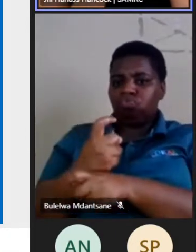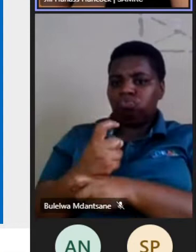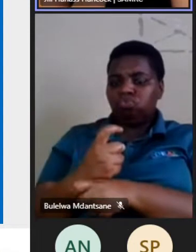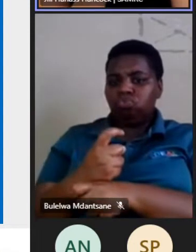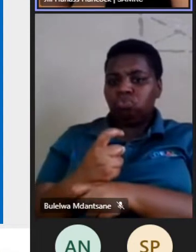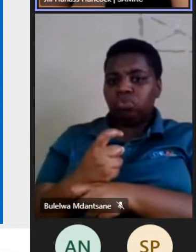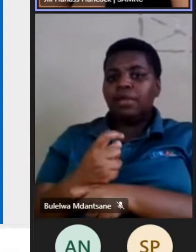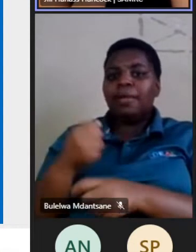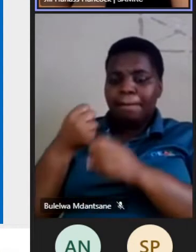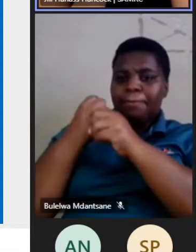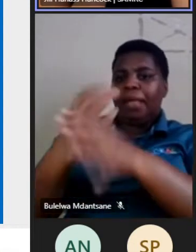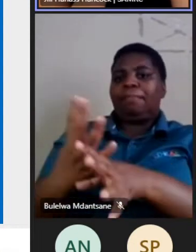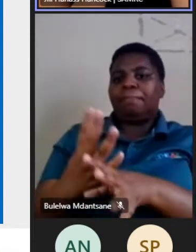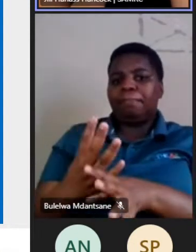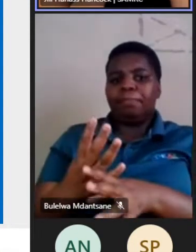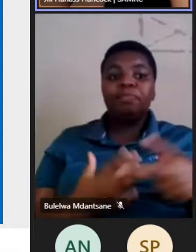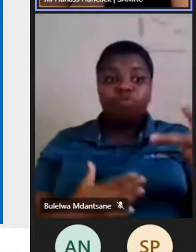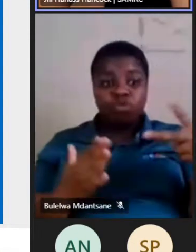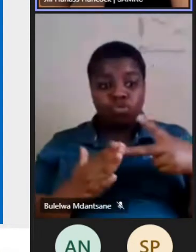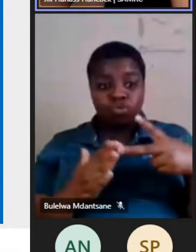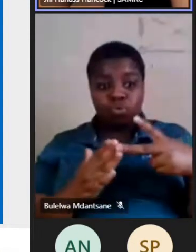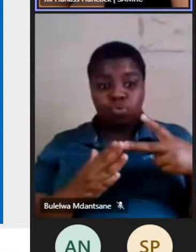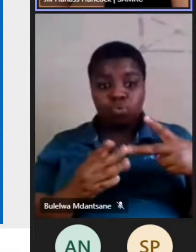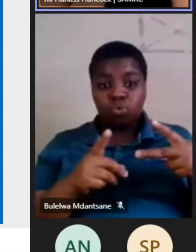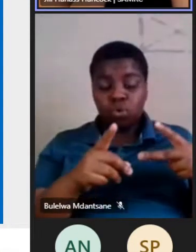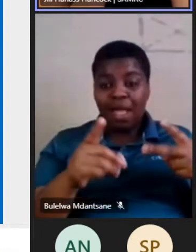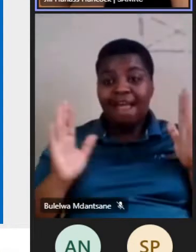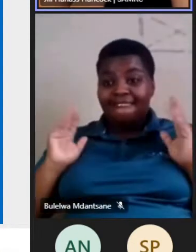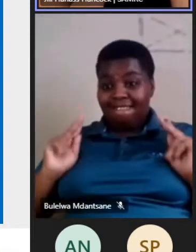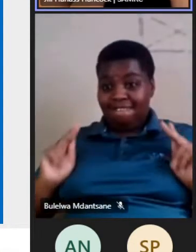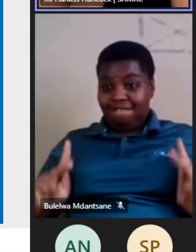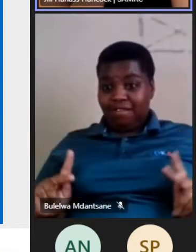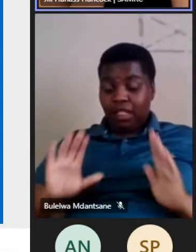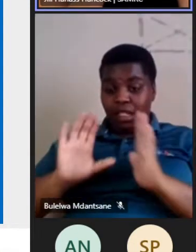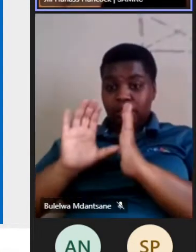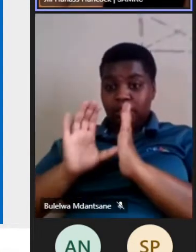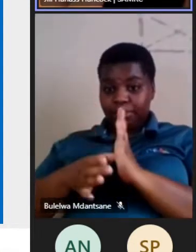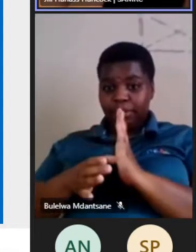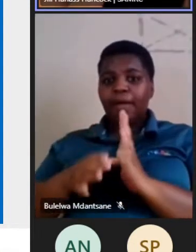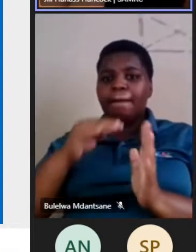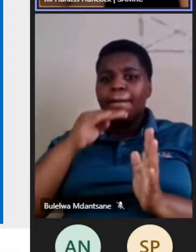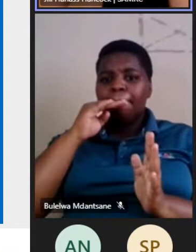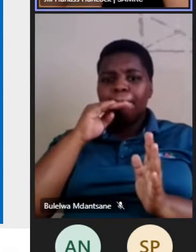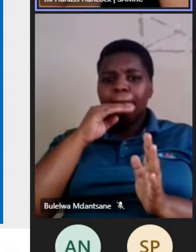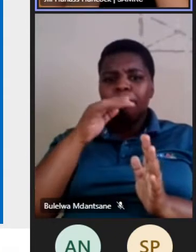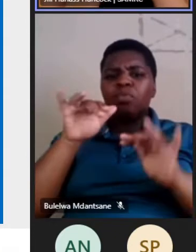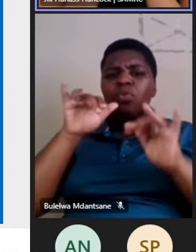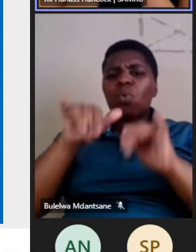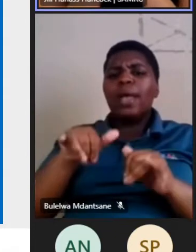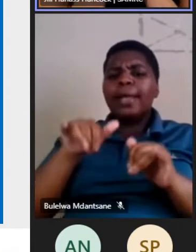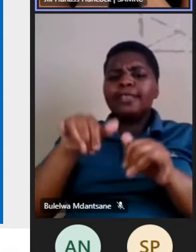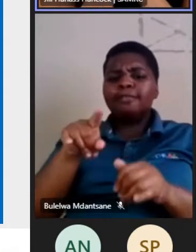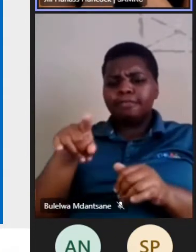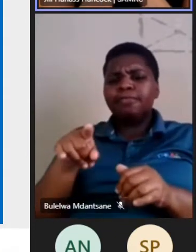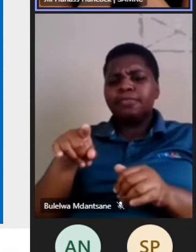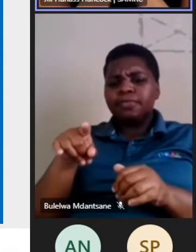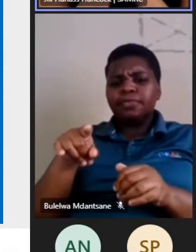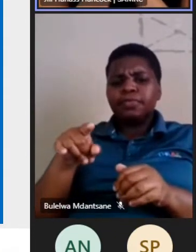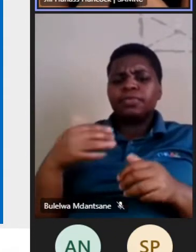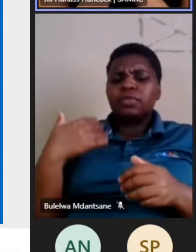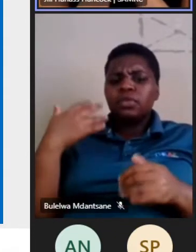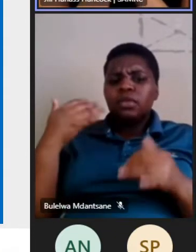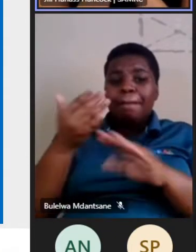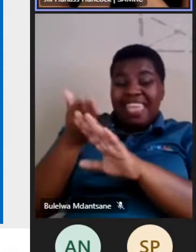is referring to a woman with physical disabilities who is raped in a student dress. So this is clearly referring to before the